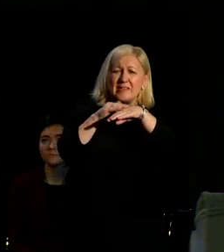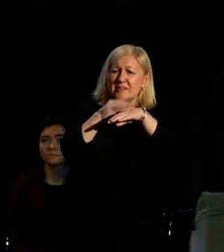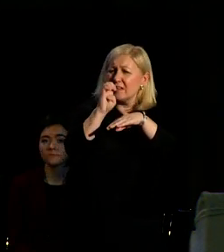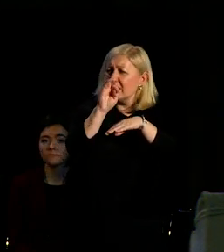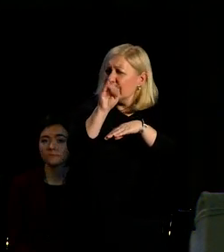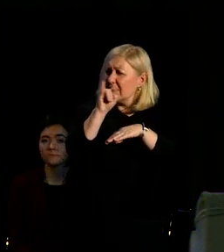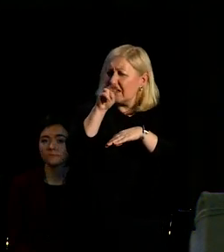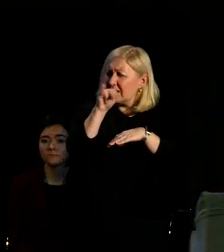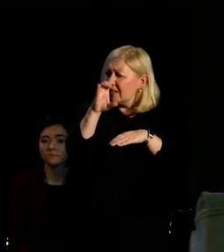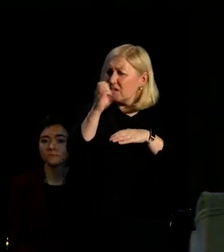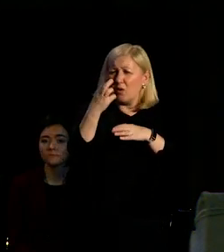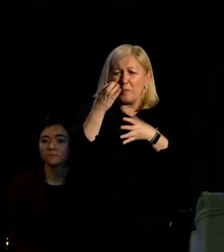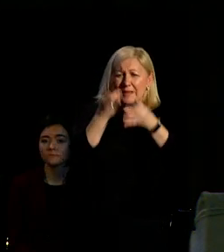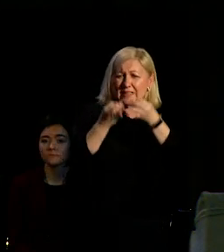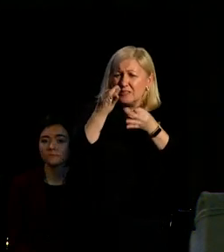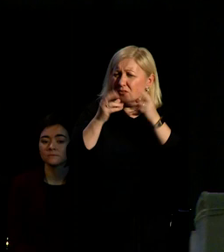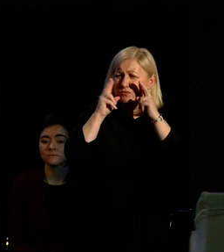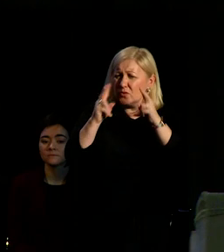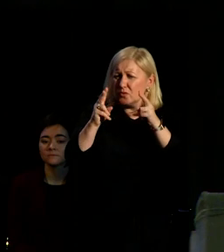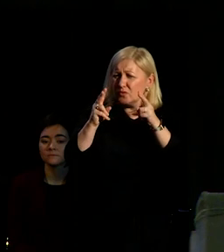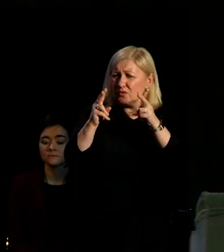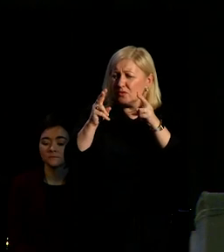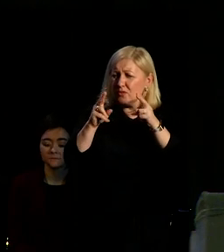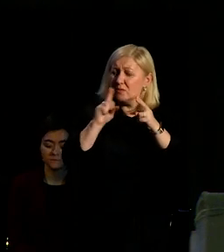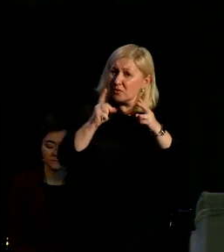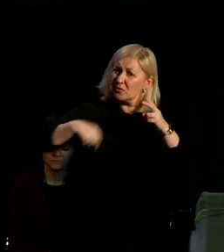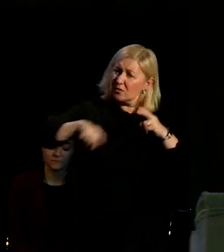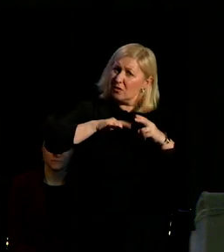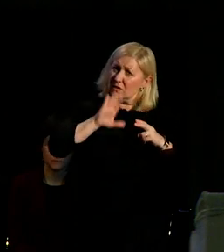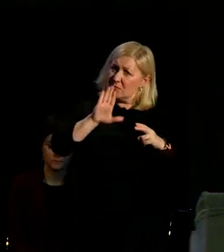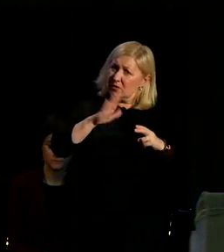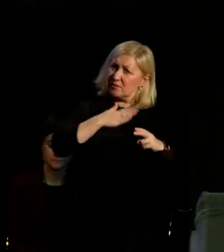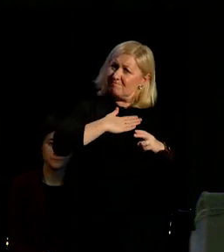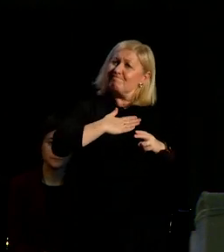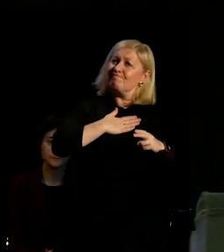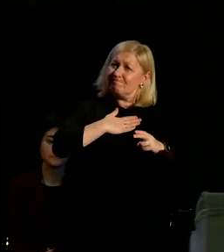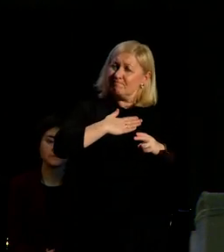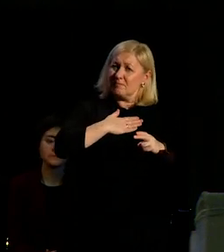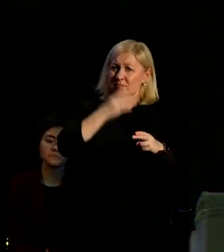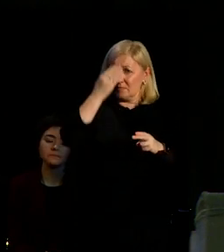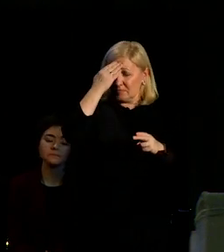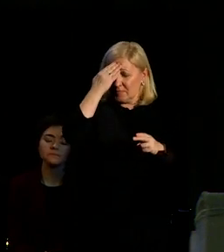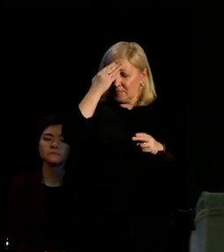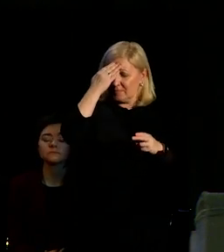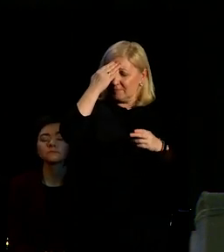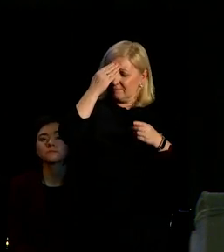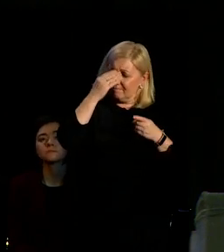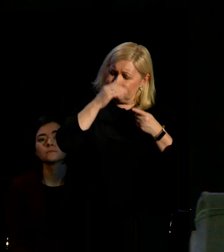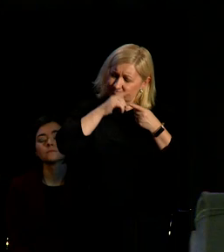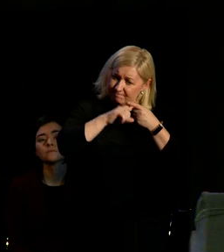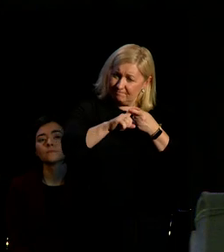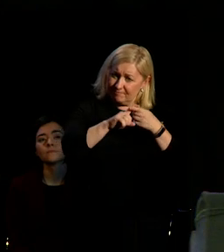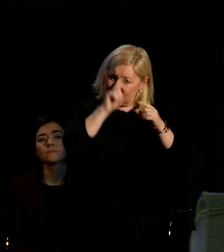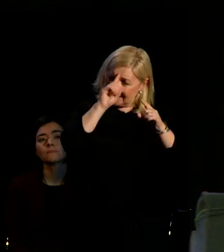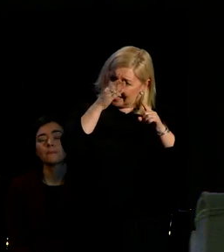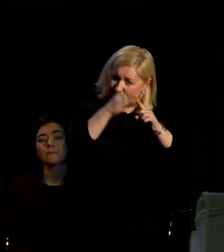persuasion we come, to rededicate ourselves to truly